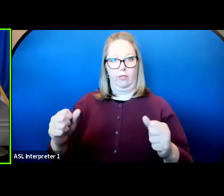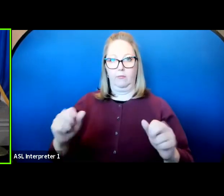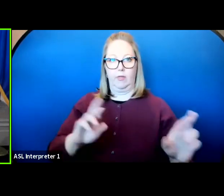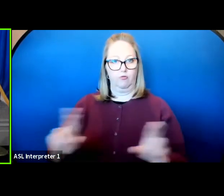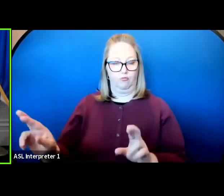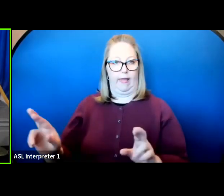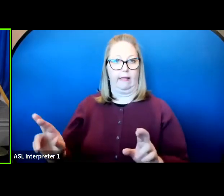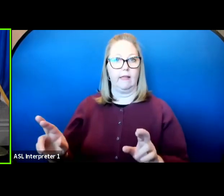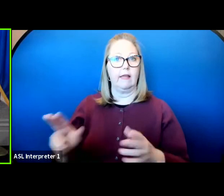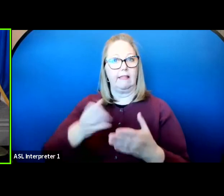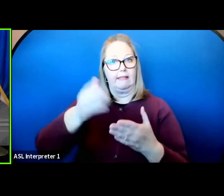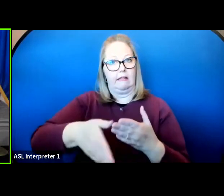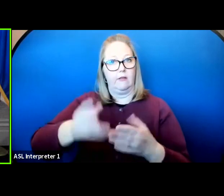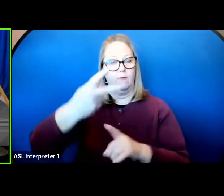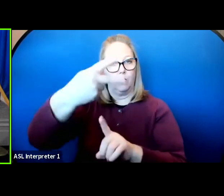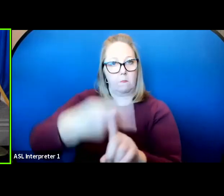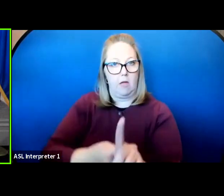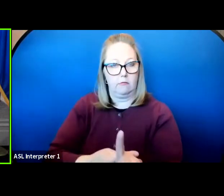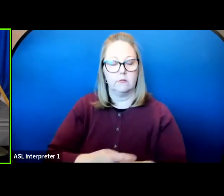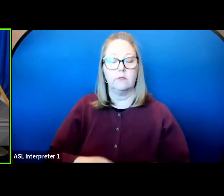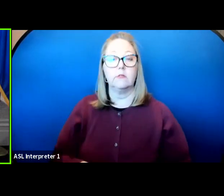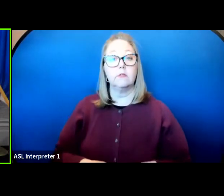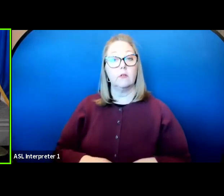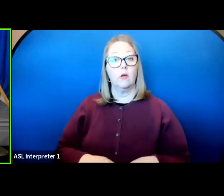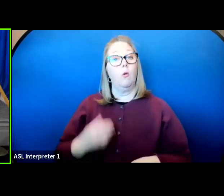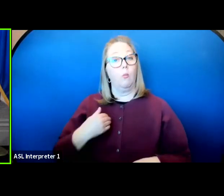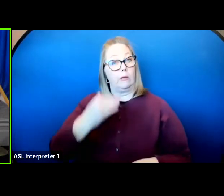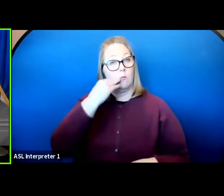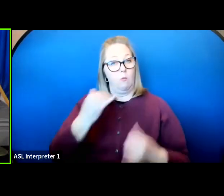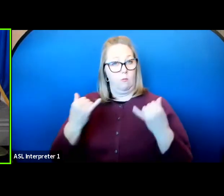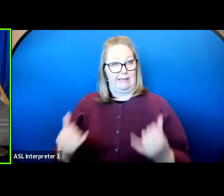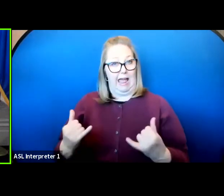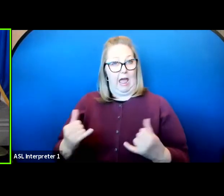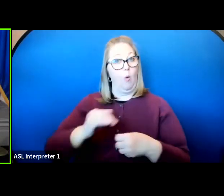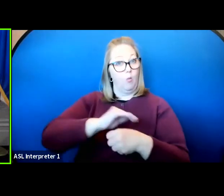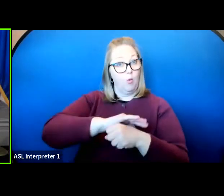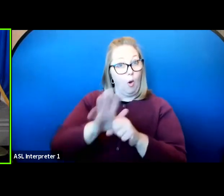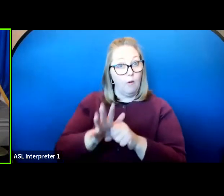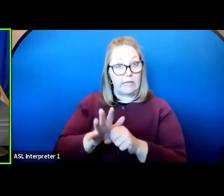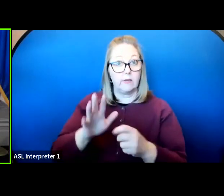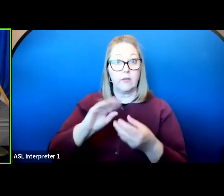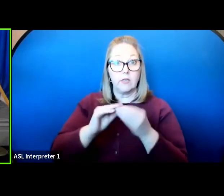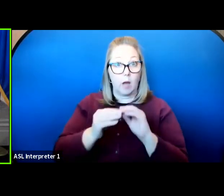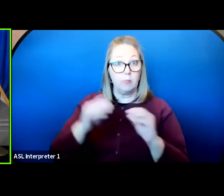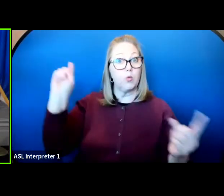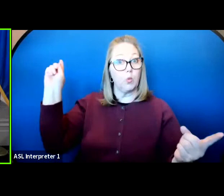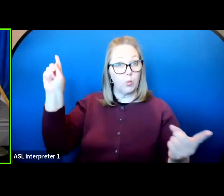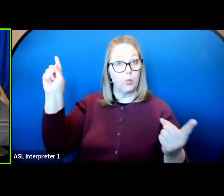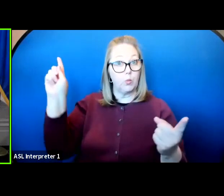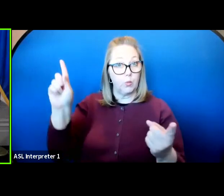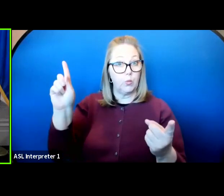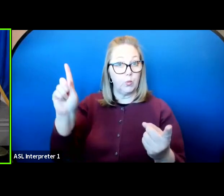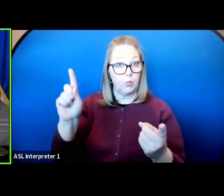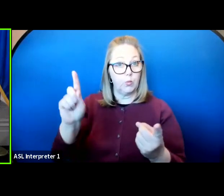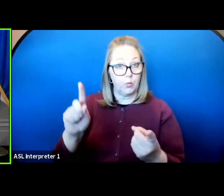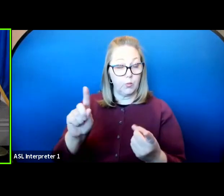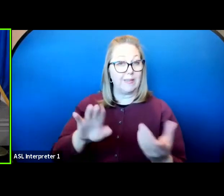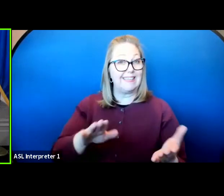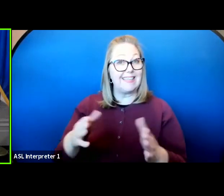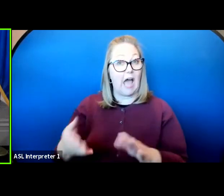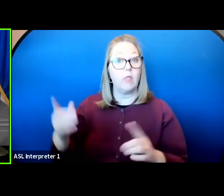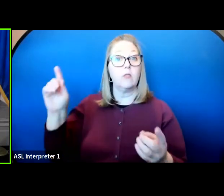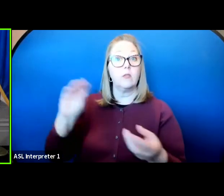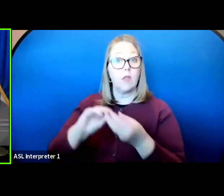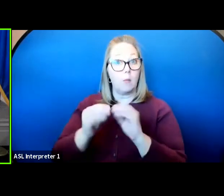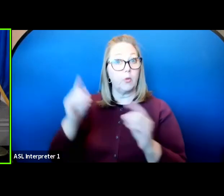of this pandemic. Our cases, hospitalizations, and positivity rates are continuing to drop because